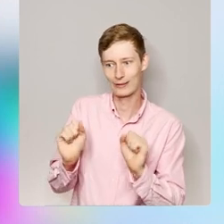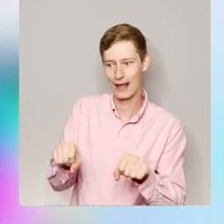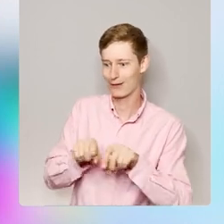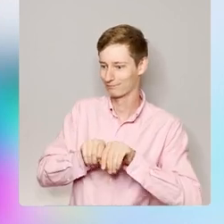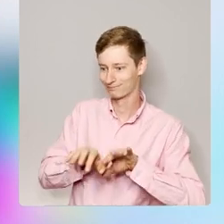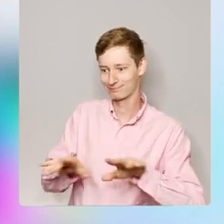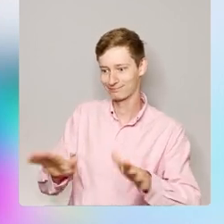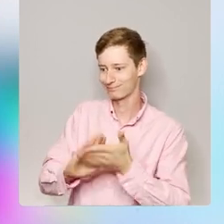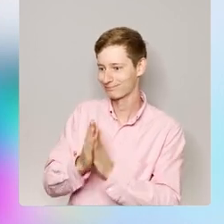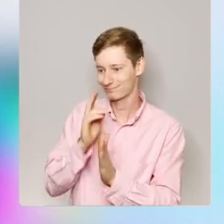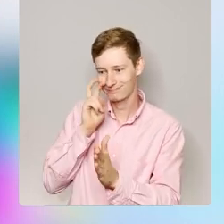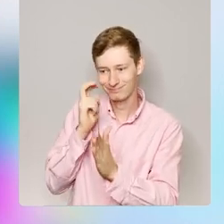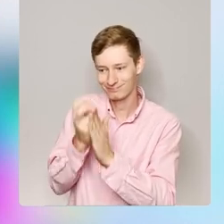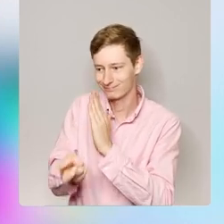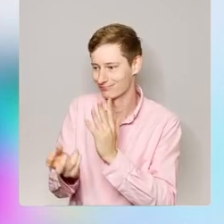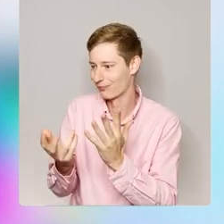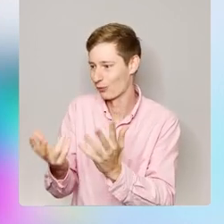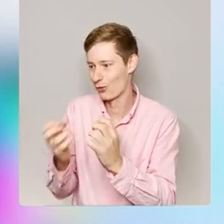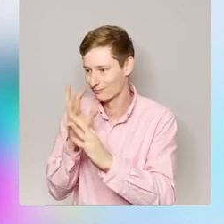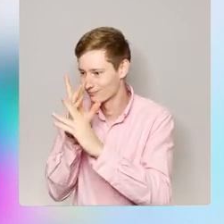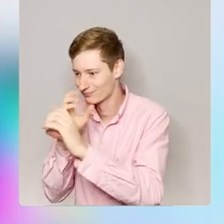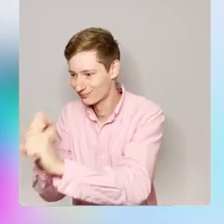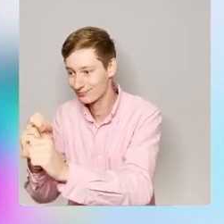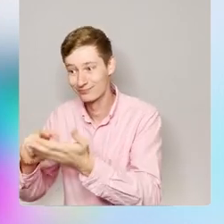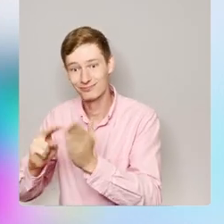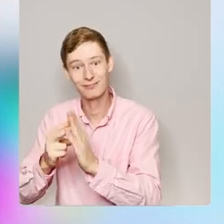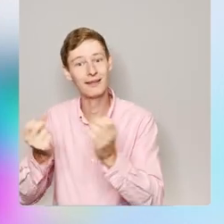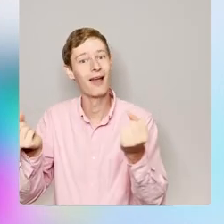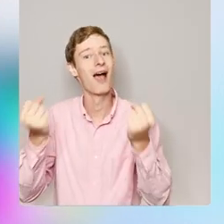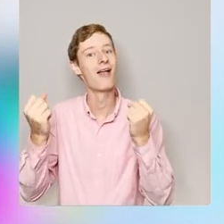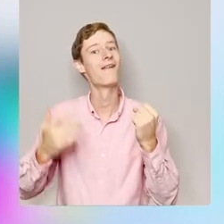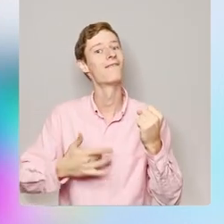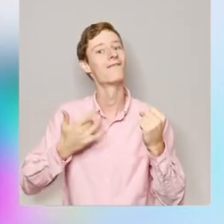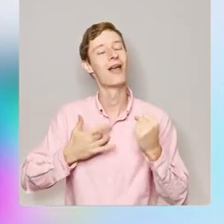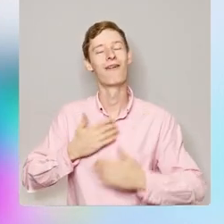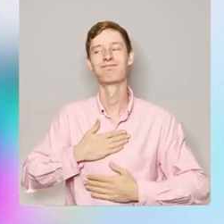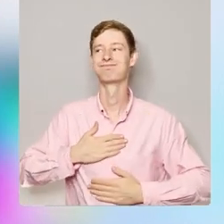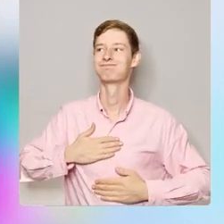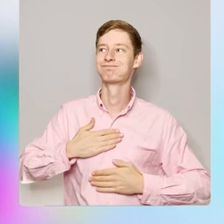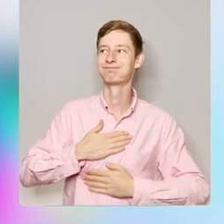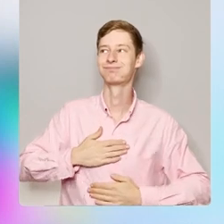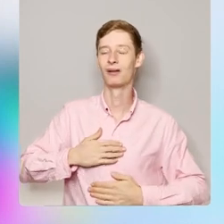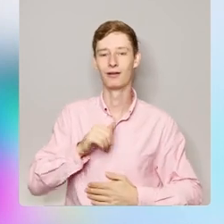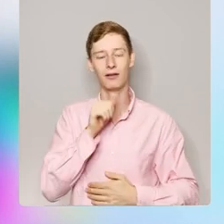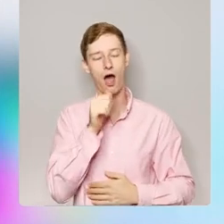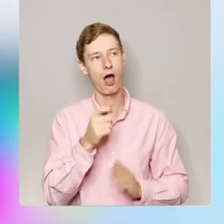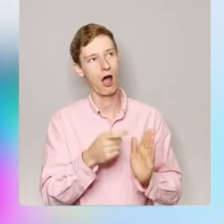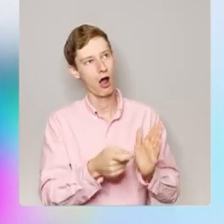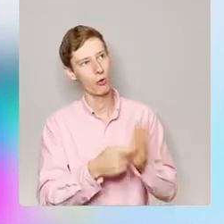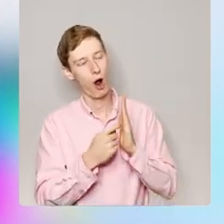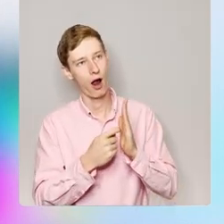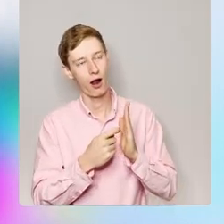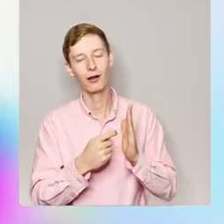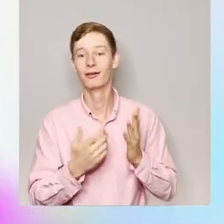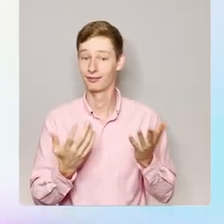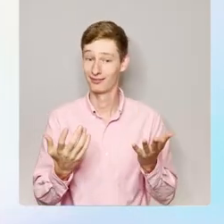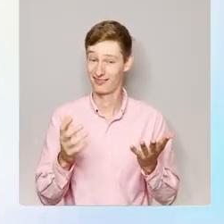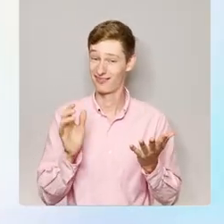and immersive. That makes exercise feel more like a pleasure than an obligation. And frankly, that's a game changer for